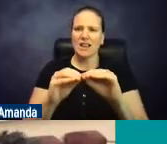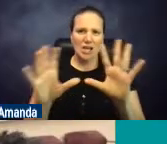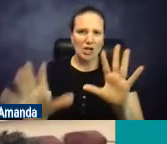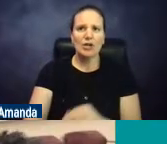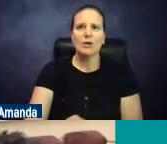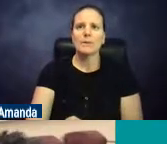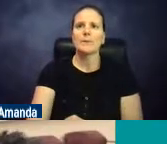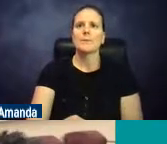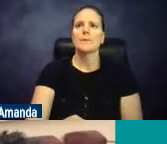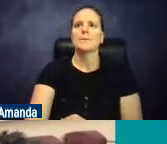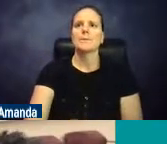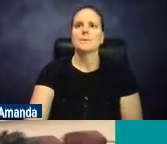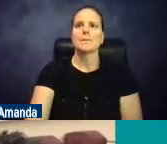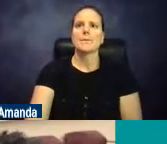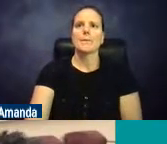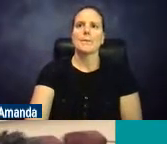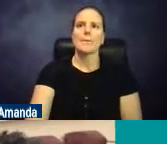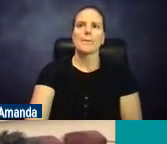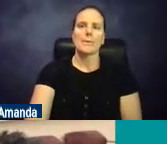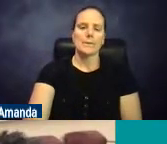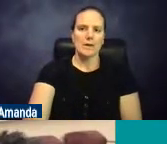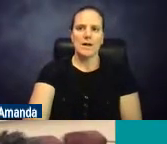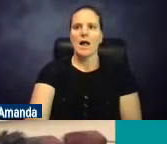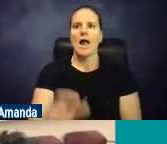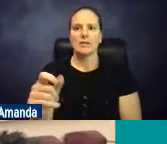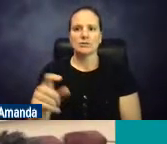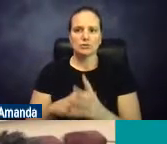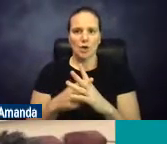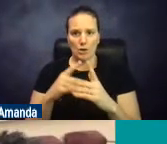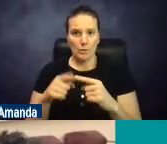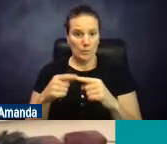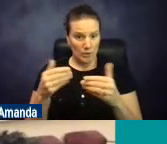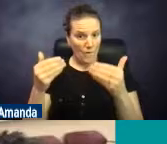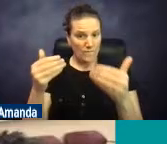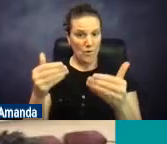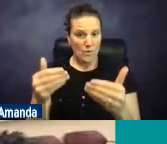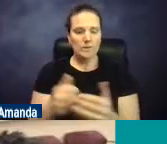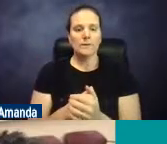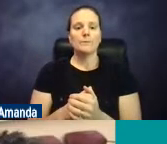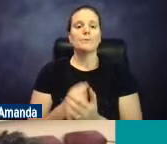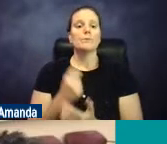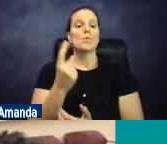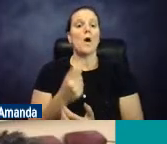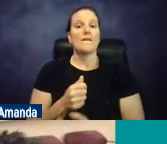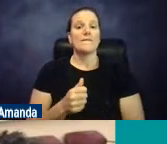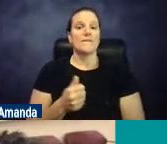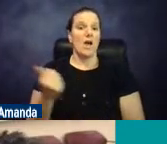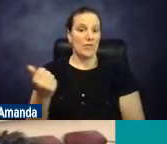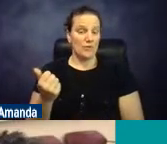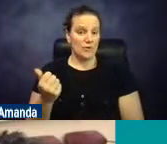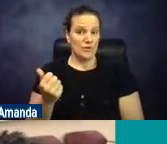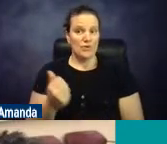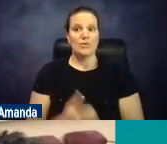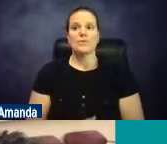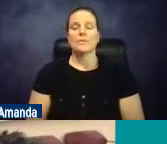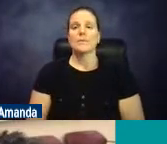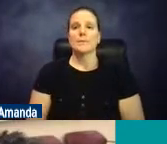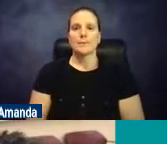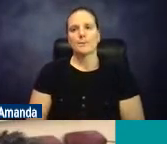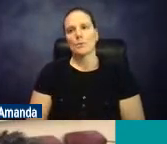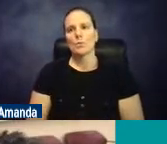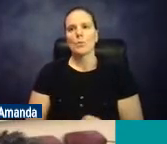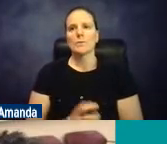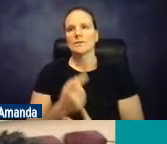and get there as we move forward. One of the other, and I wouldn't put it as